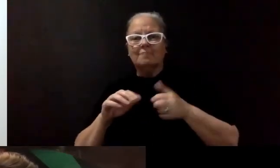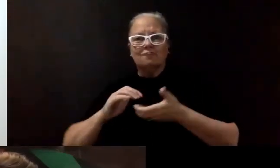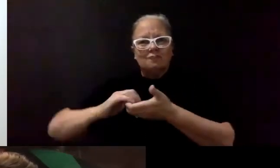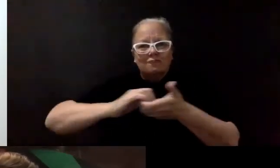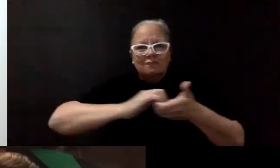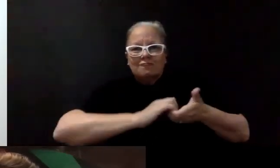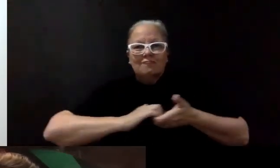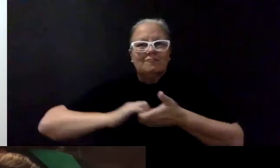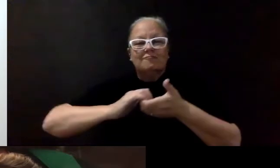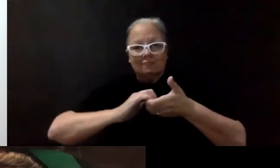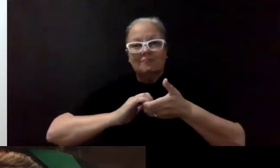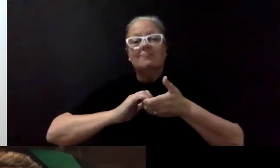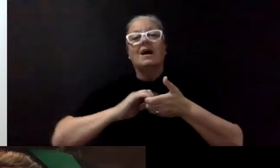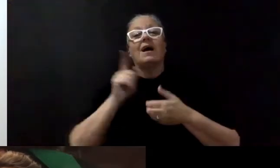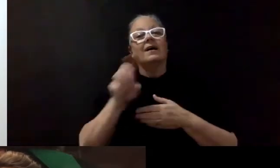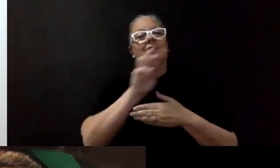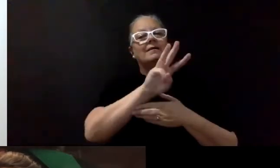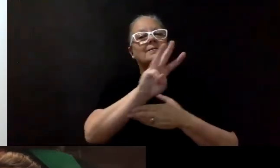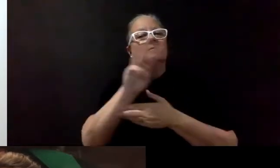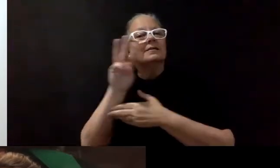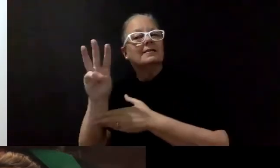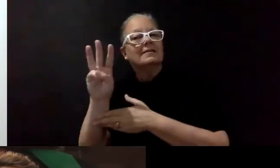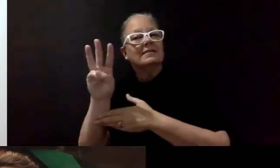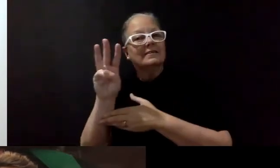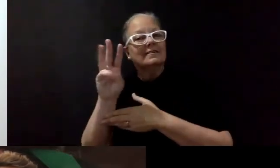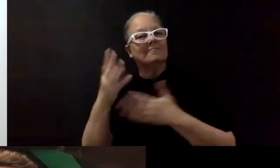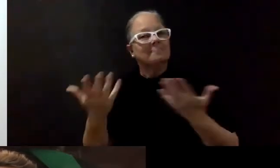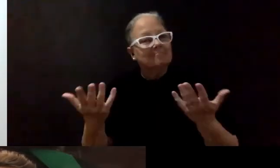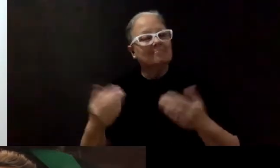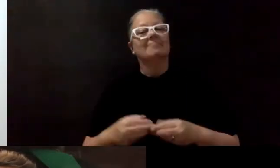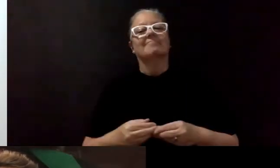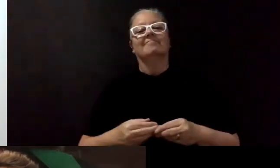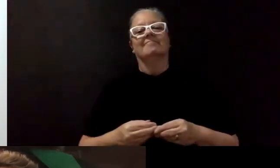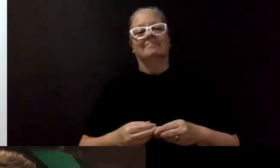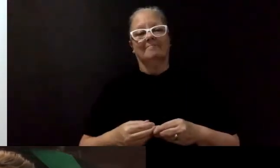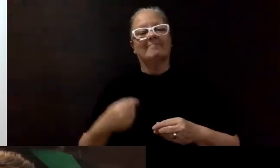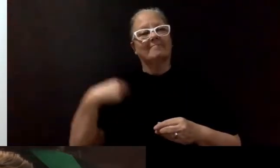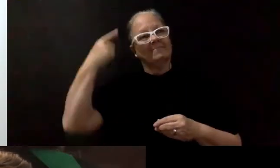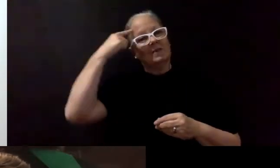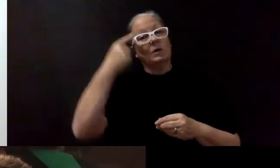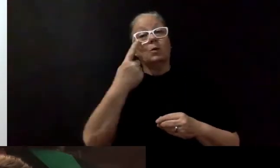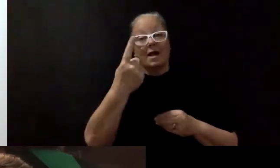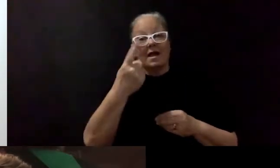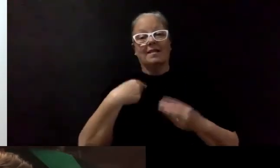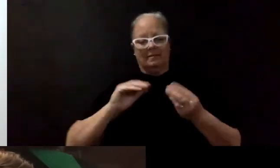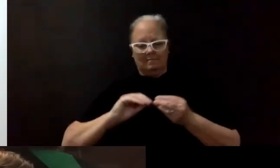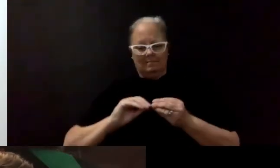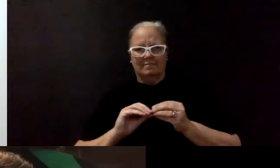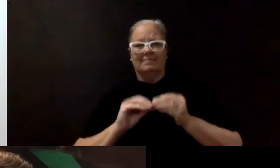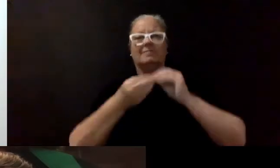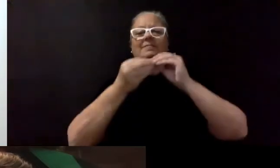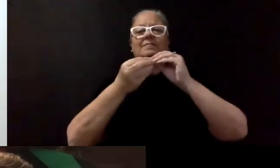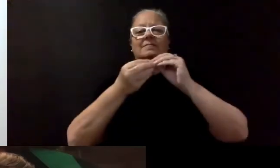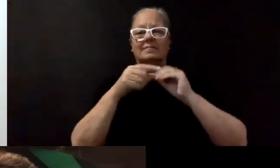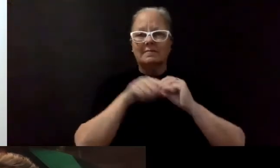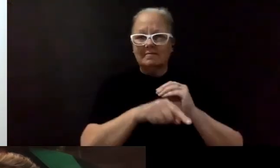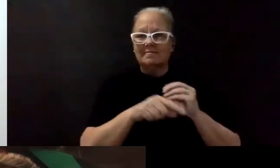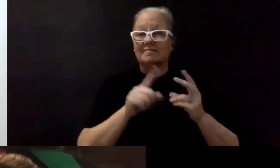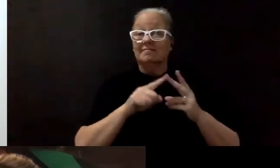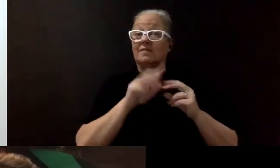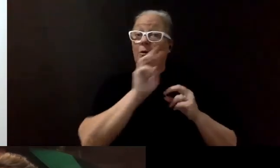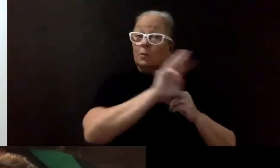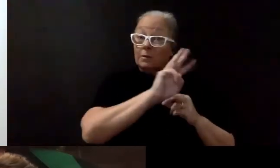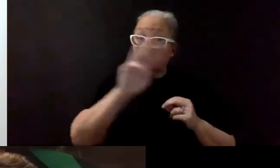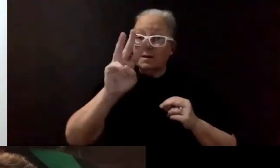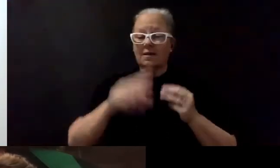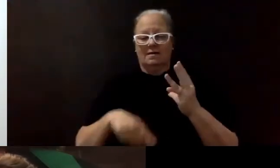at launching a creative capability building program for young people, an internship program